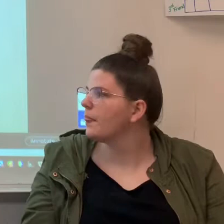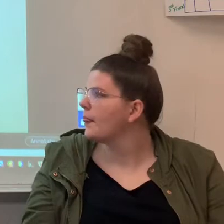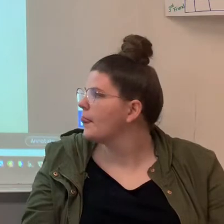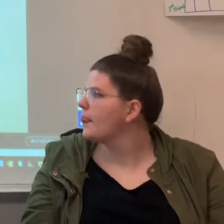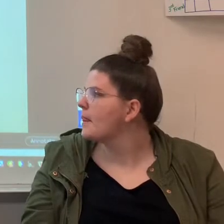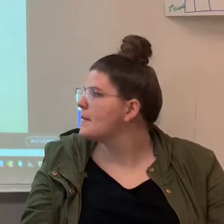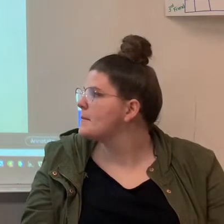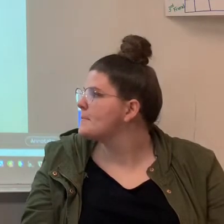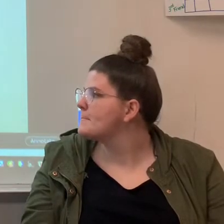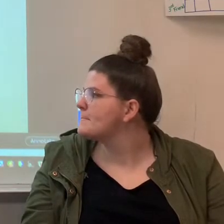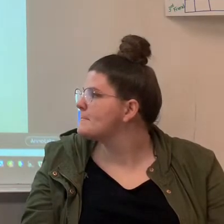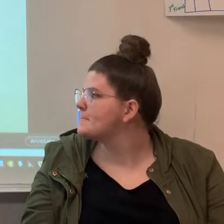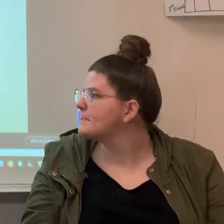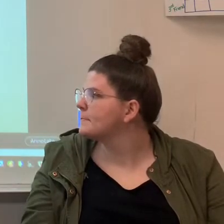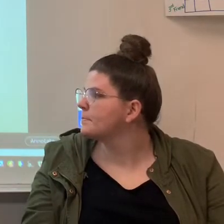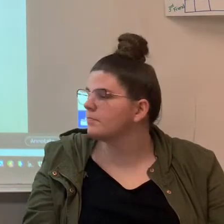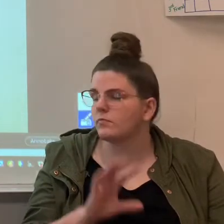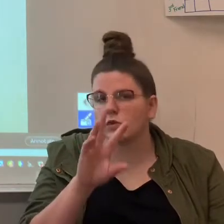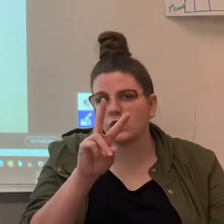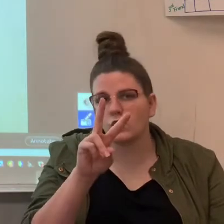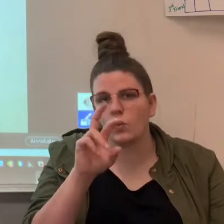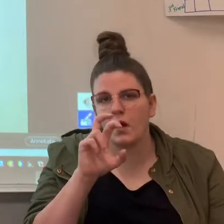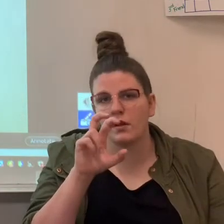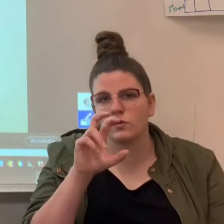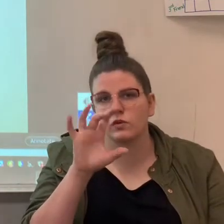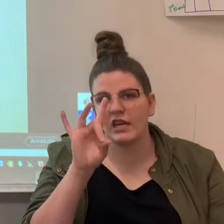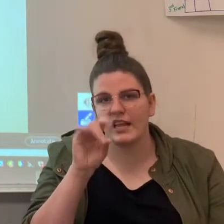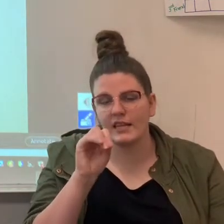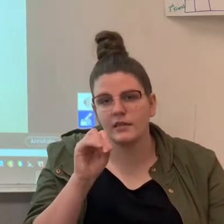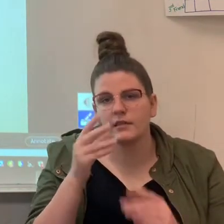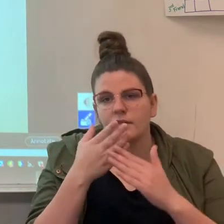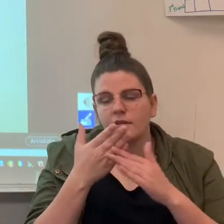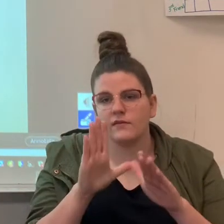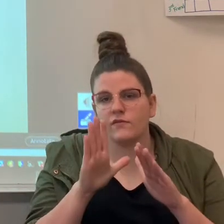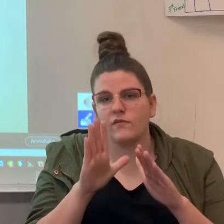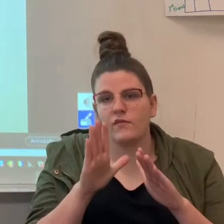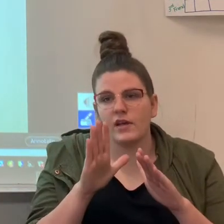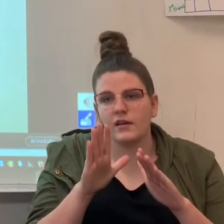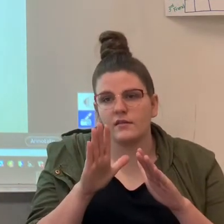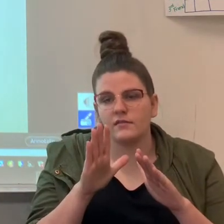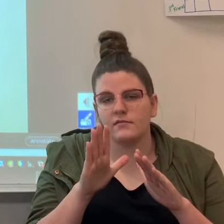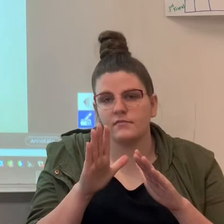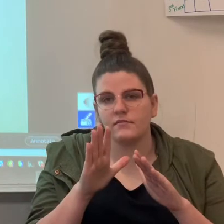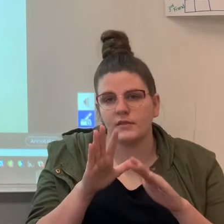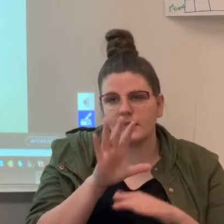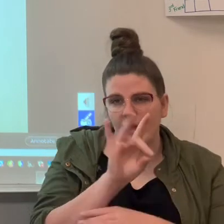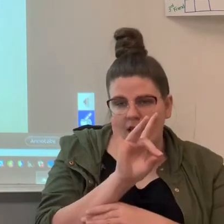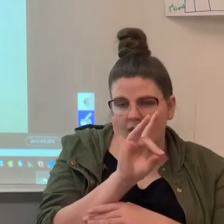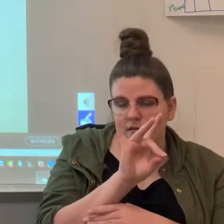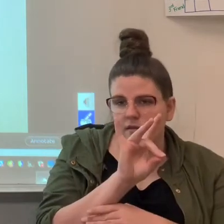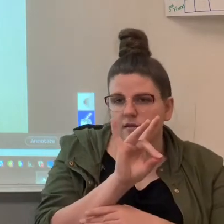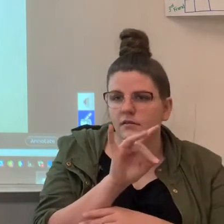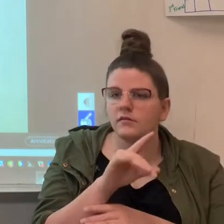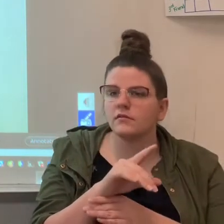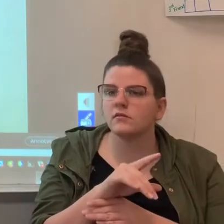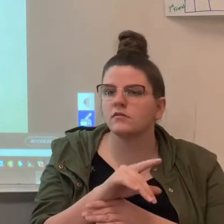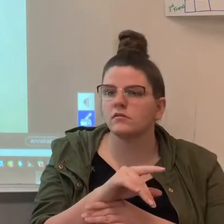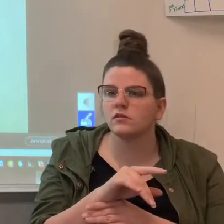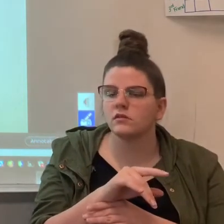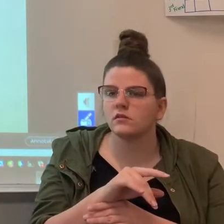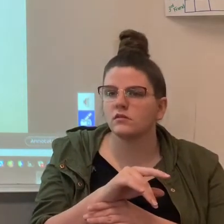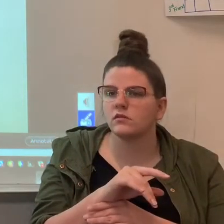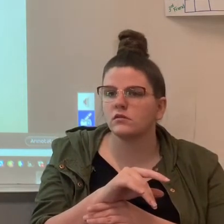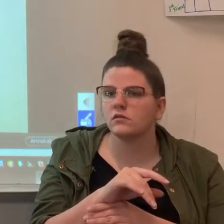If I took 280 and divided it out by 8, I would get 3, go to